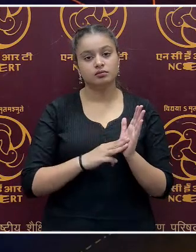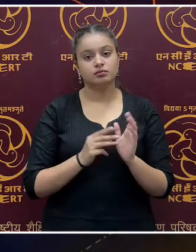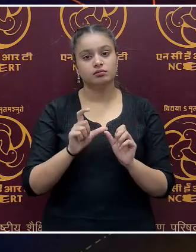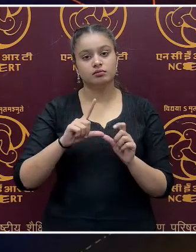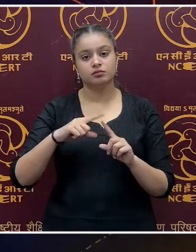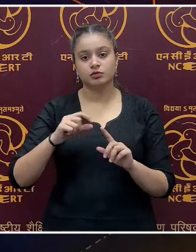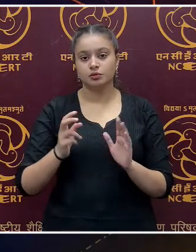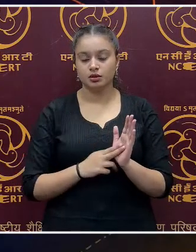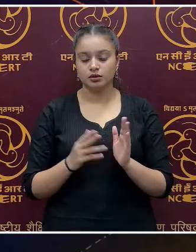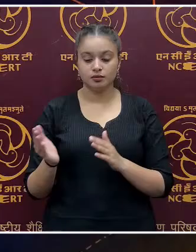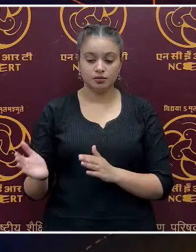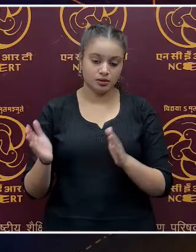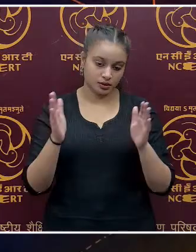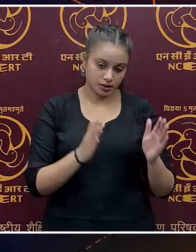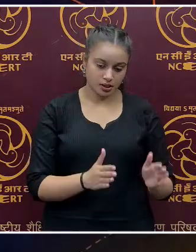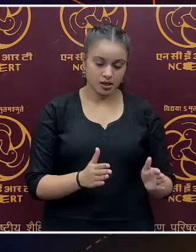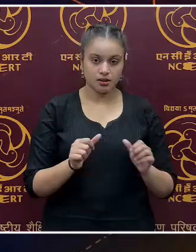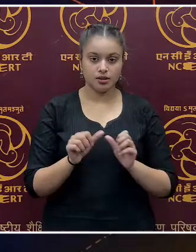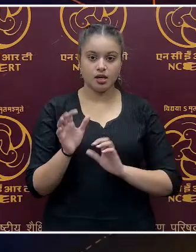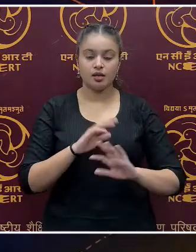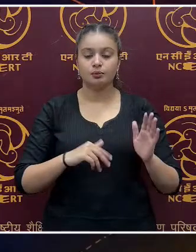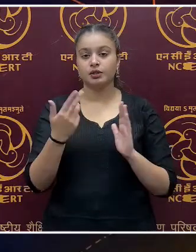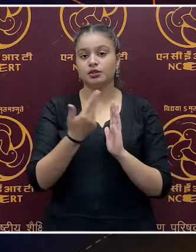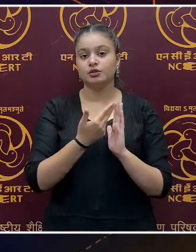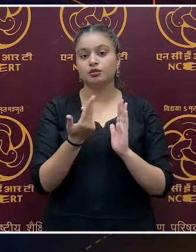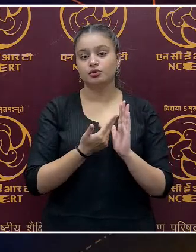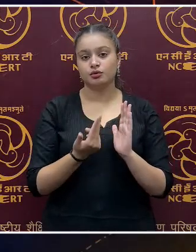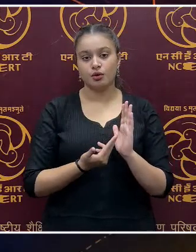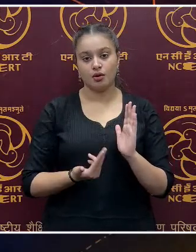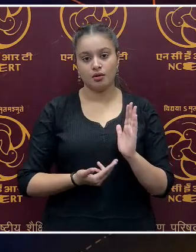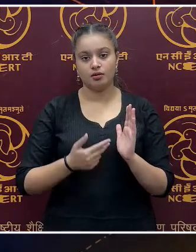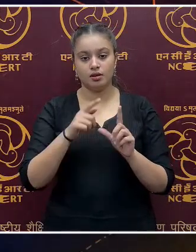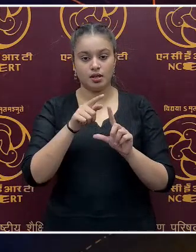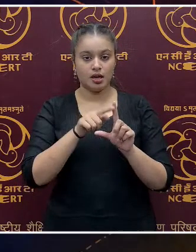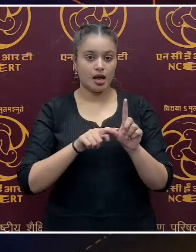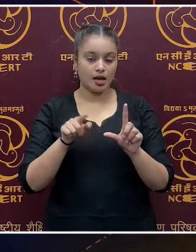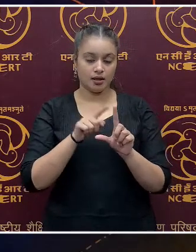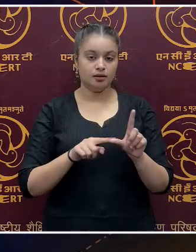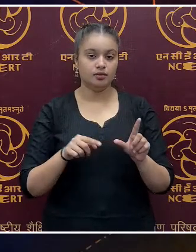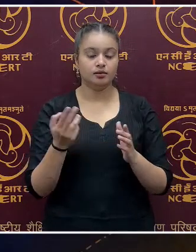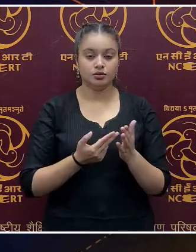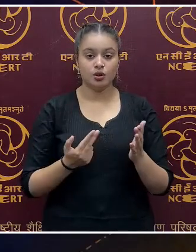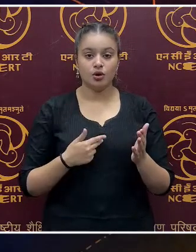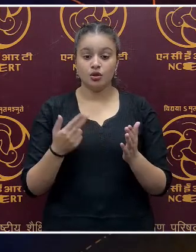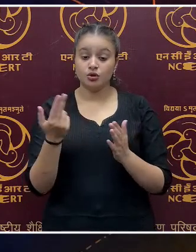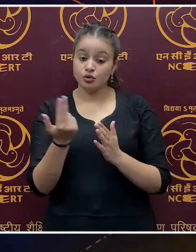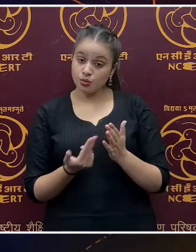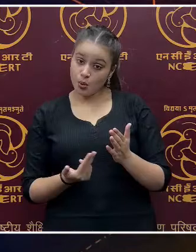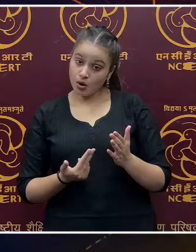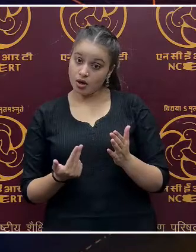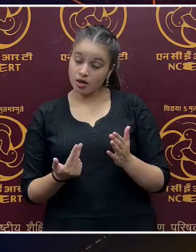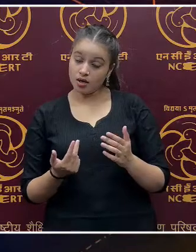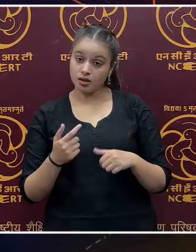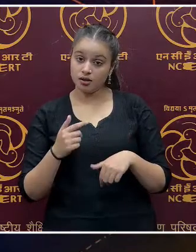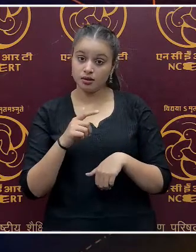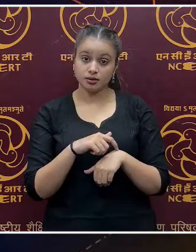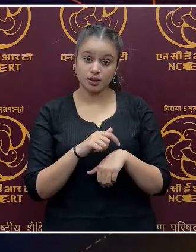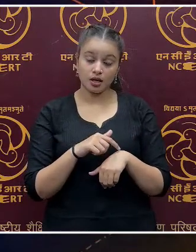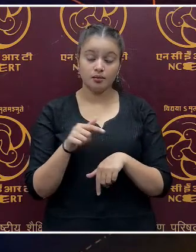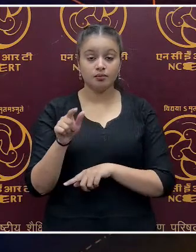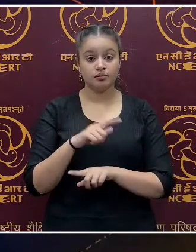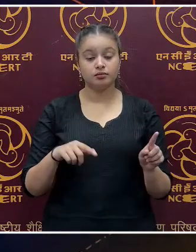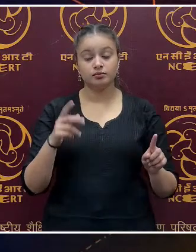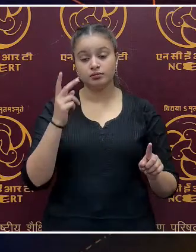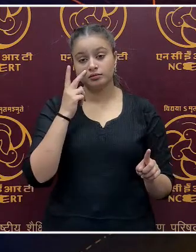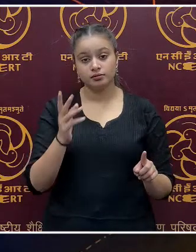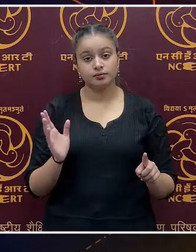the next one is drawing as an angle. So, while drawing we could also